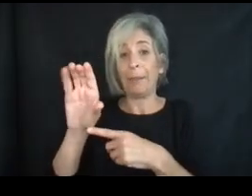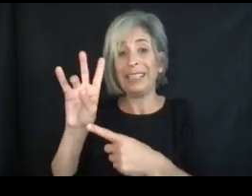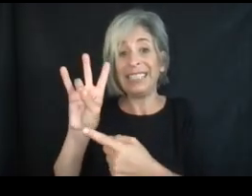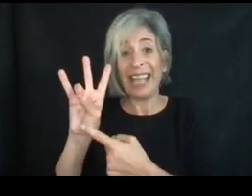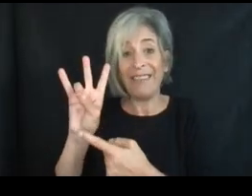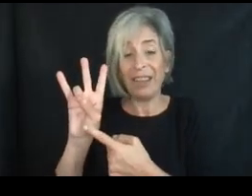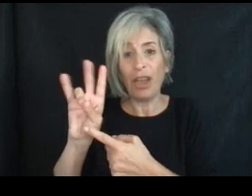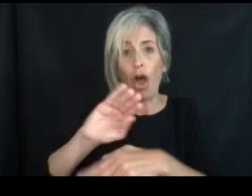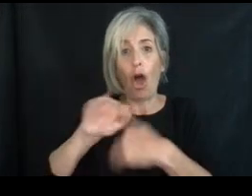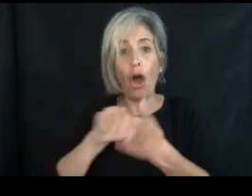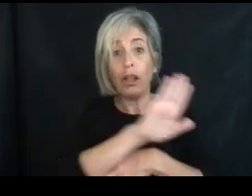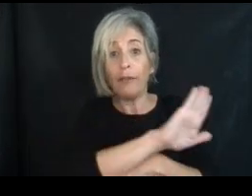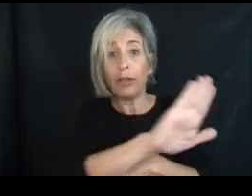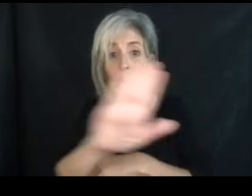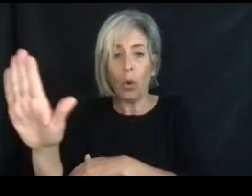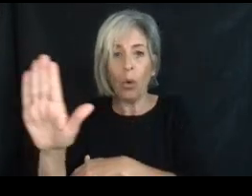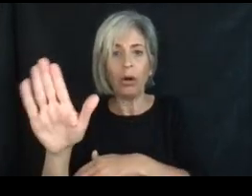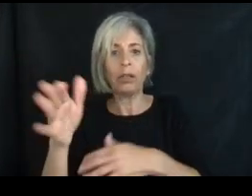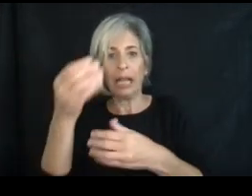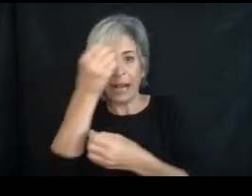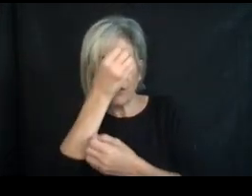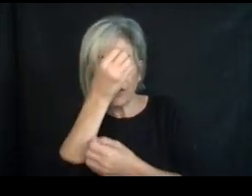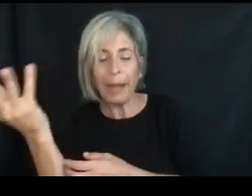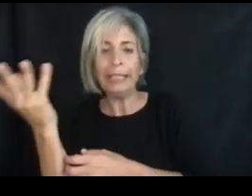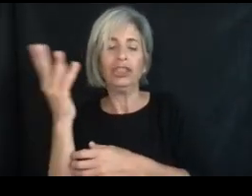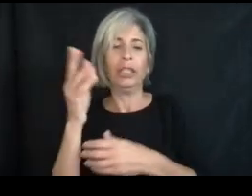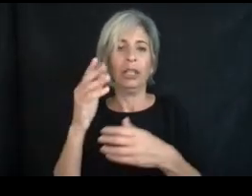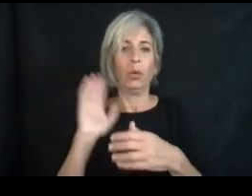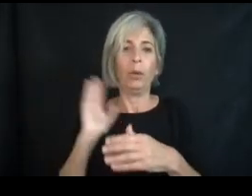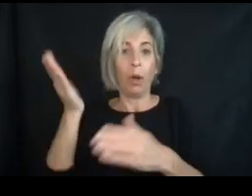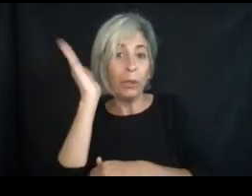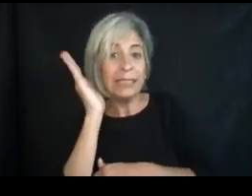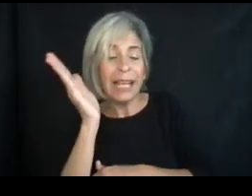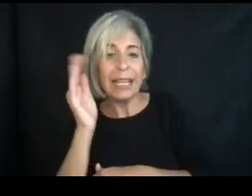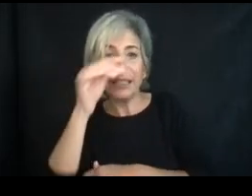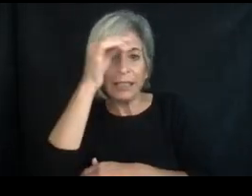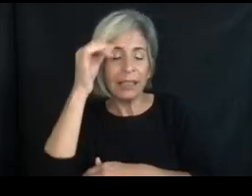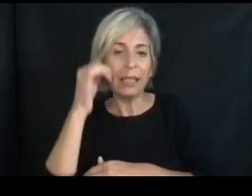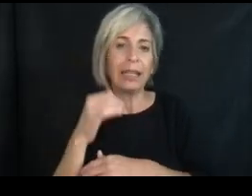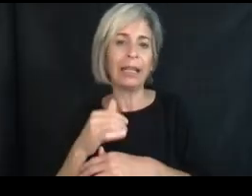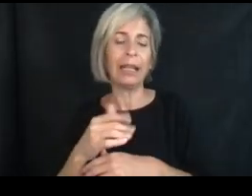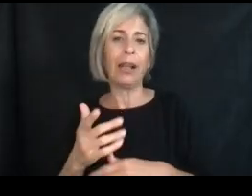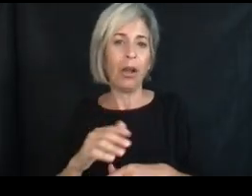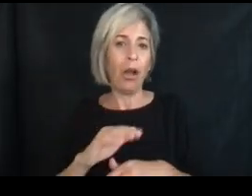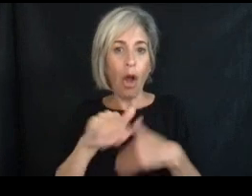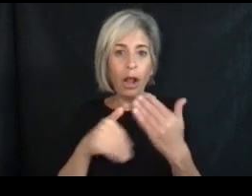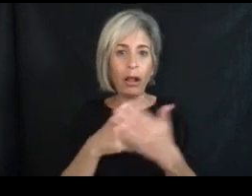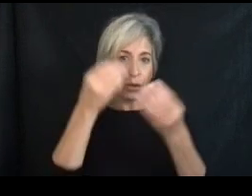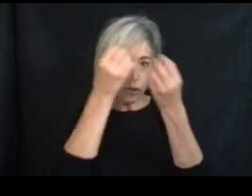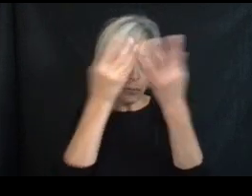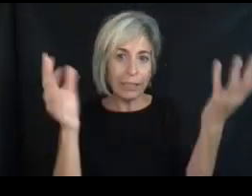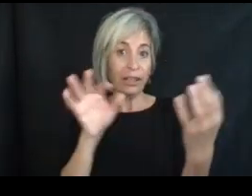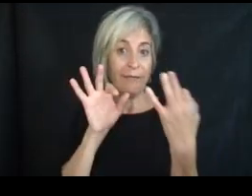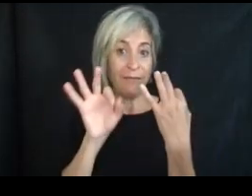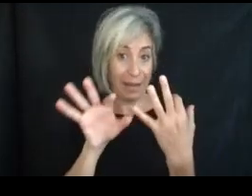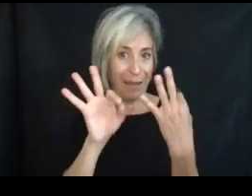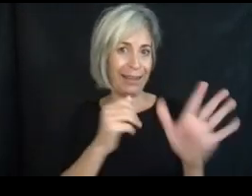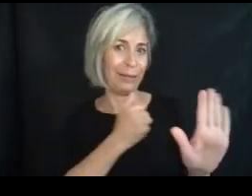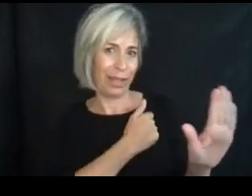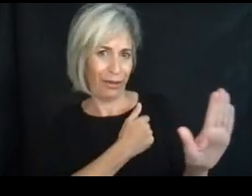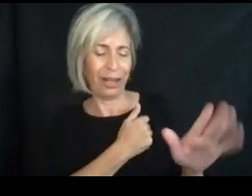your contacts, all of your information to the all your information and input